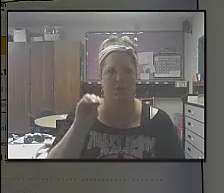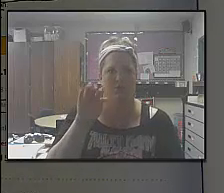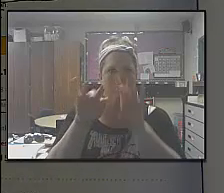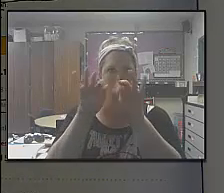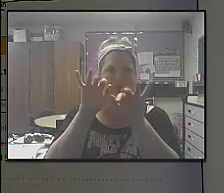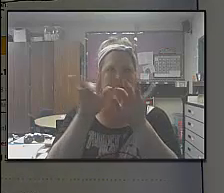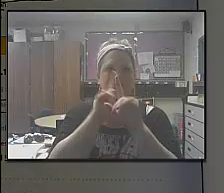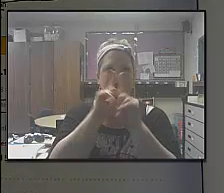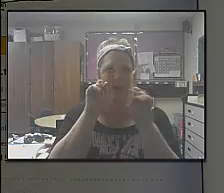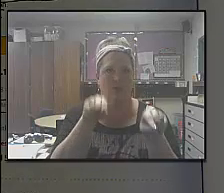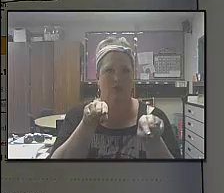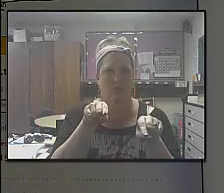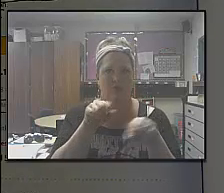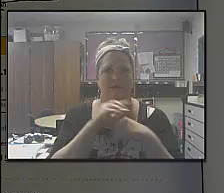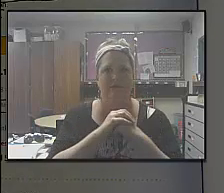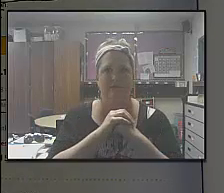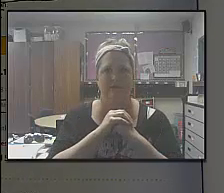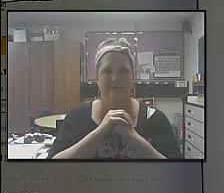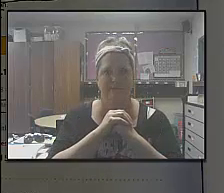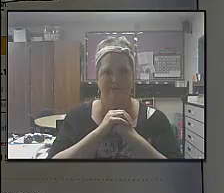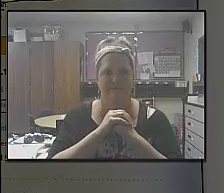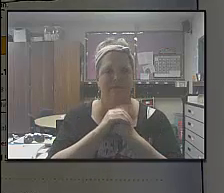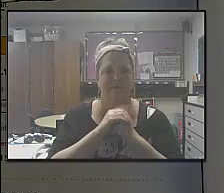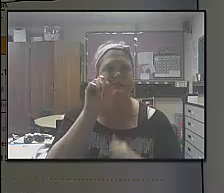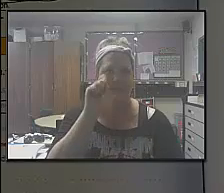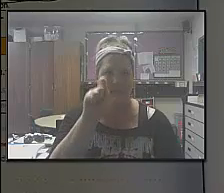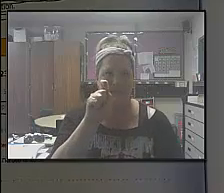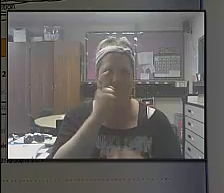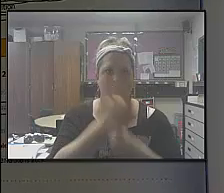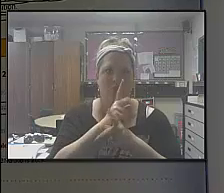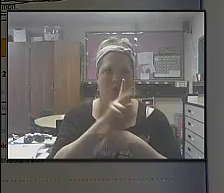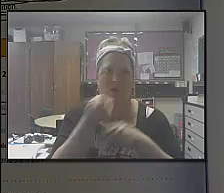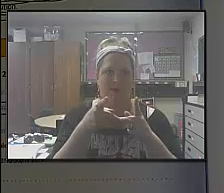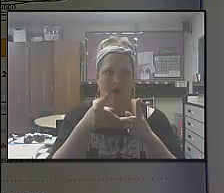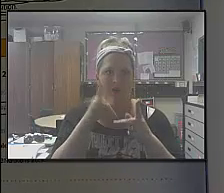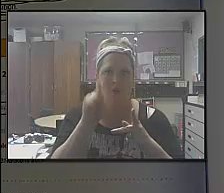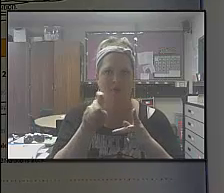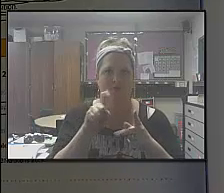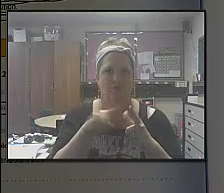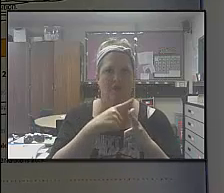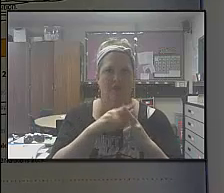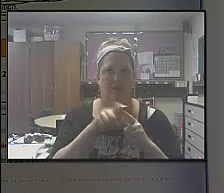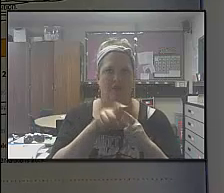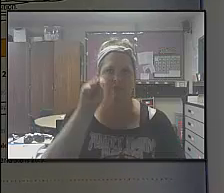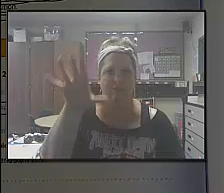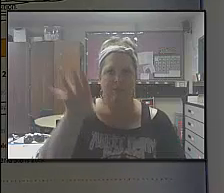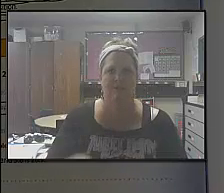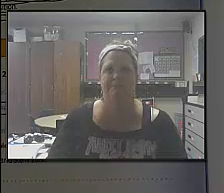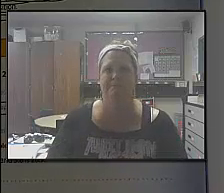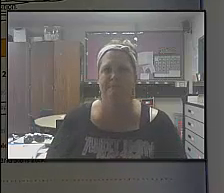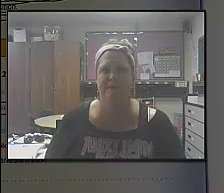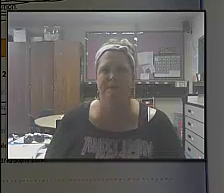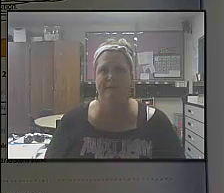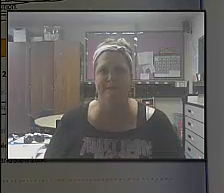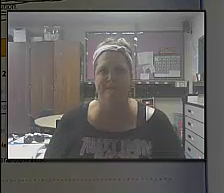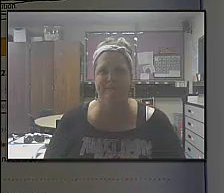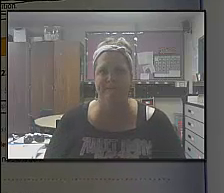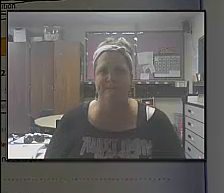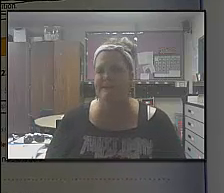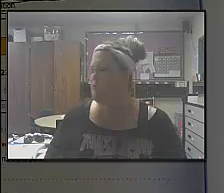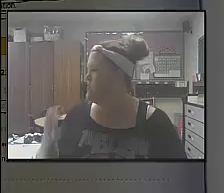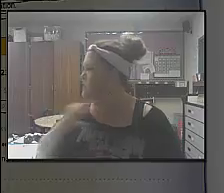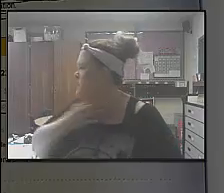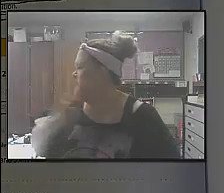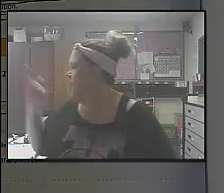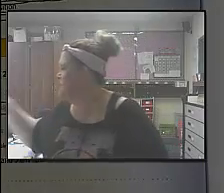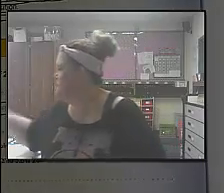in your answers, decimals in the right spot, and then you'll hit submit on the bottom.